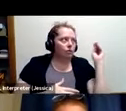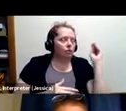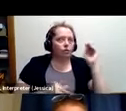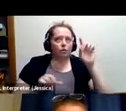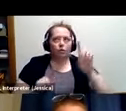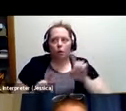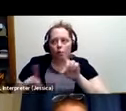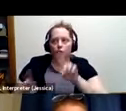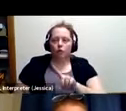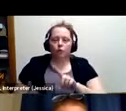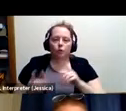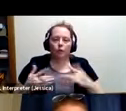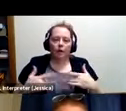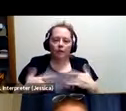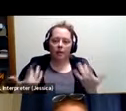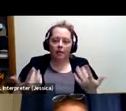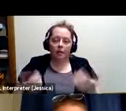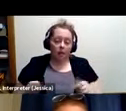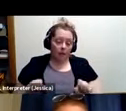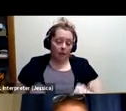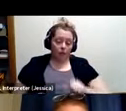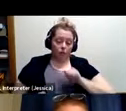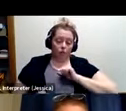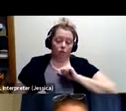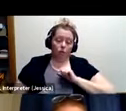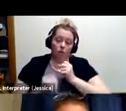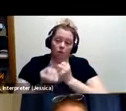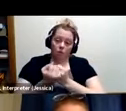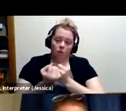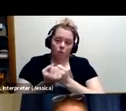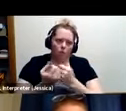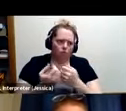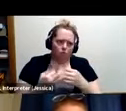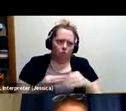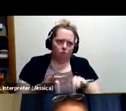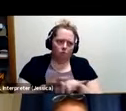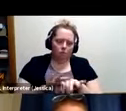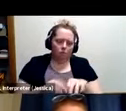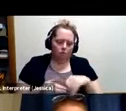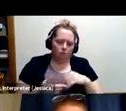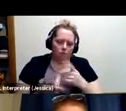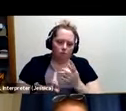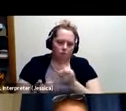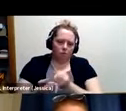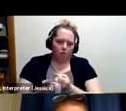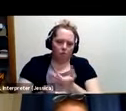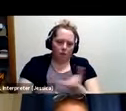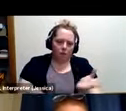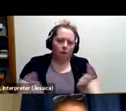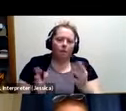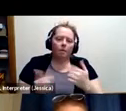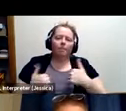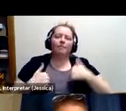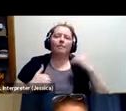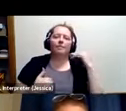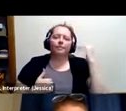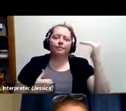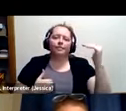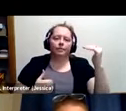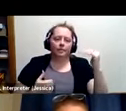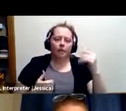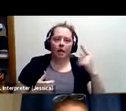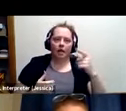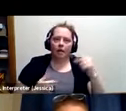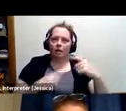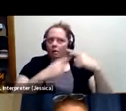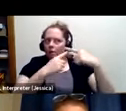youth individually has been really helpful, and that they're able to receive, you know, an ear from an adult who is non-binary is really cool.